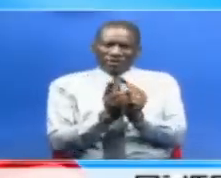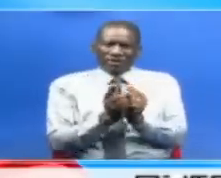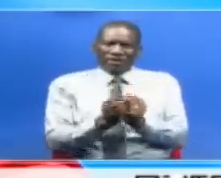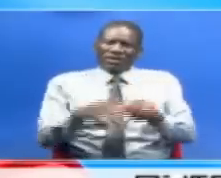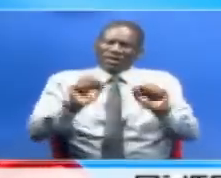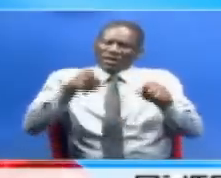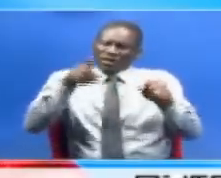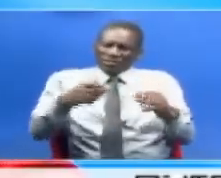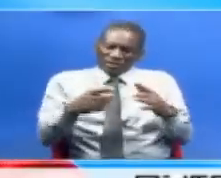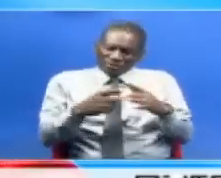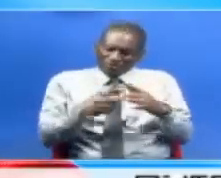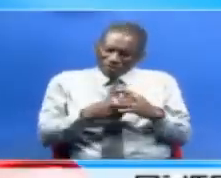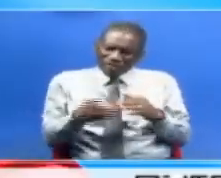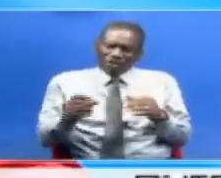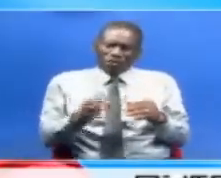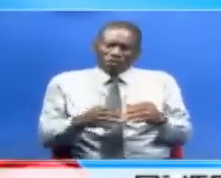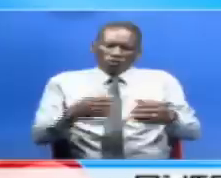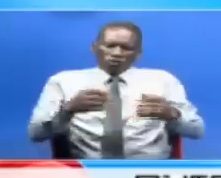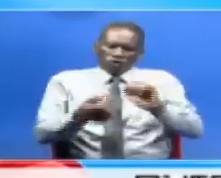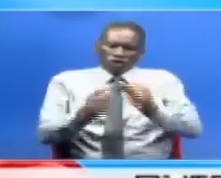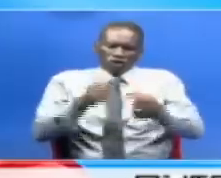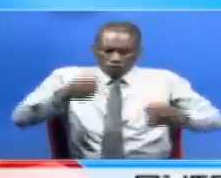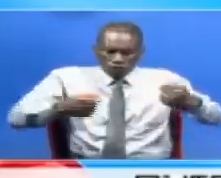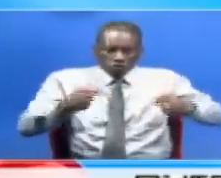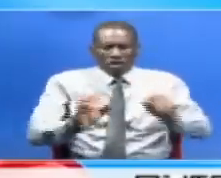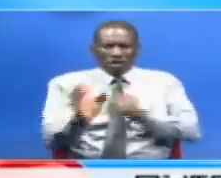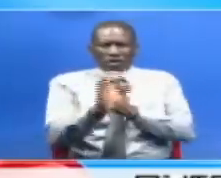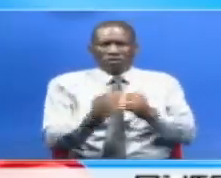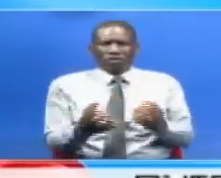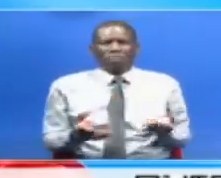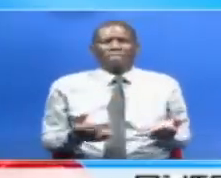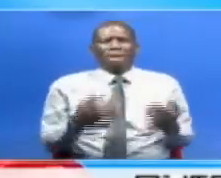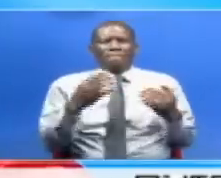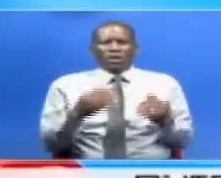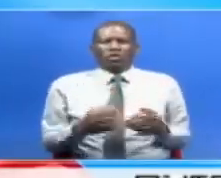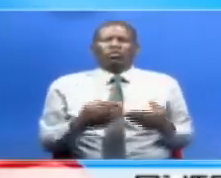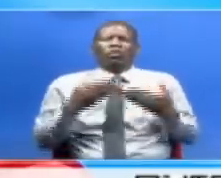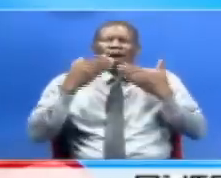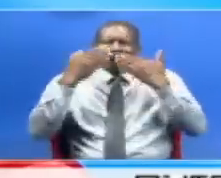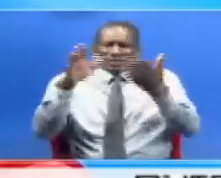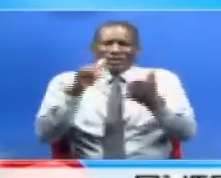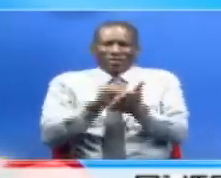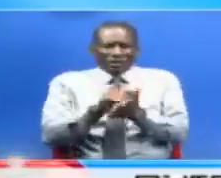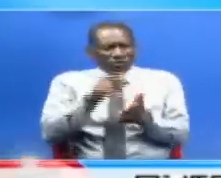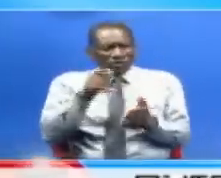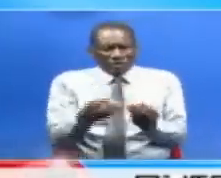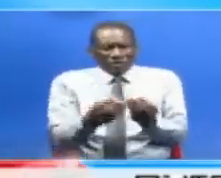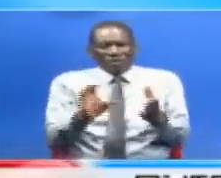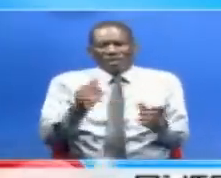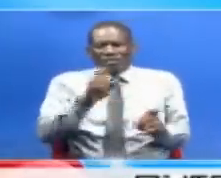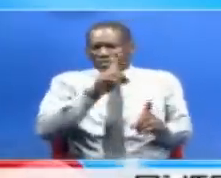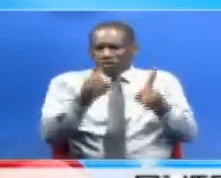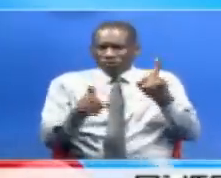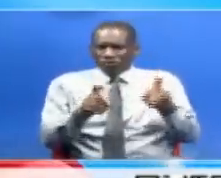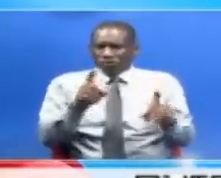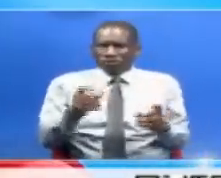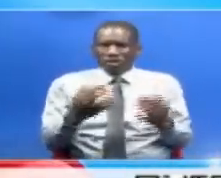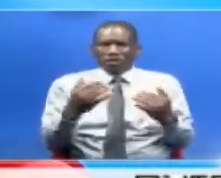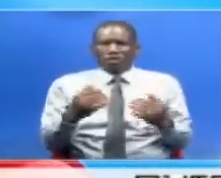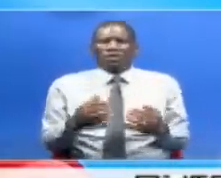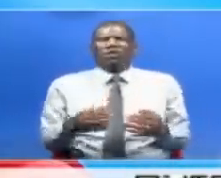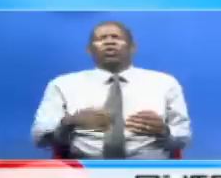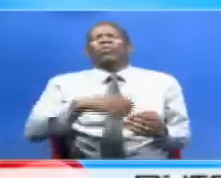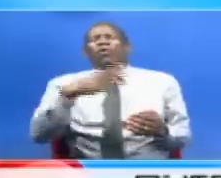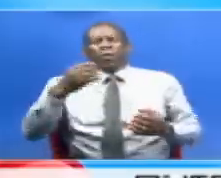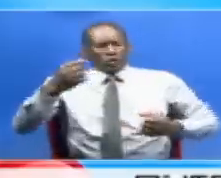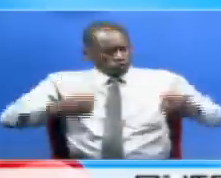beginning of a motoring revolution in the country? Well, to get to the answers to these and many other questions, we went to